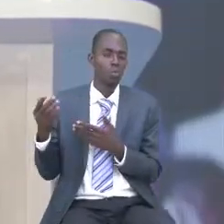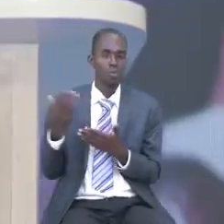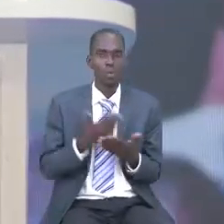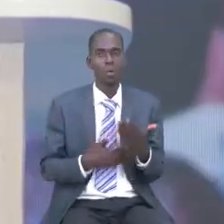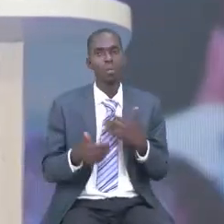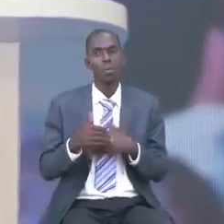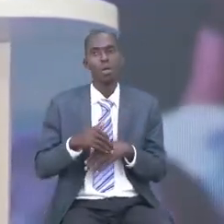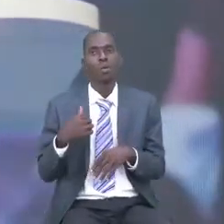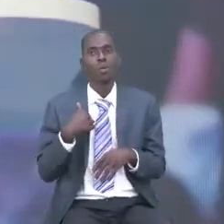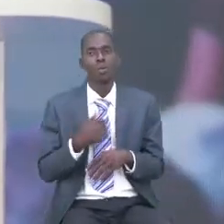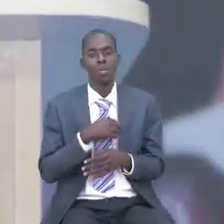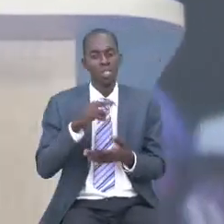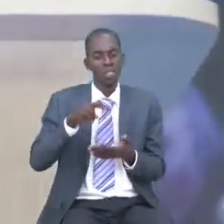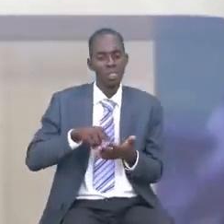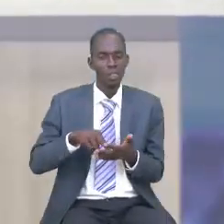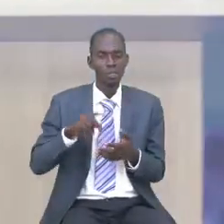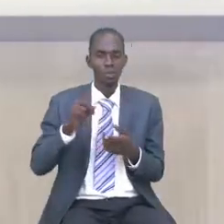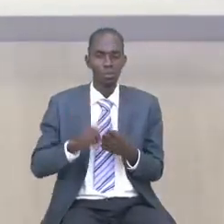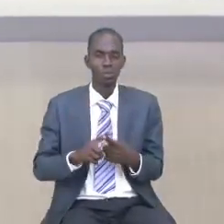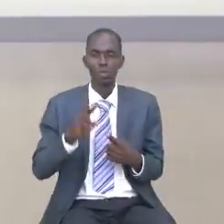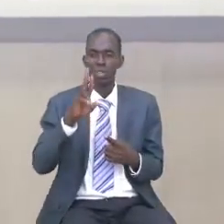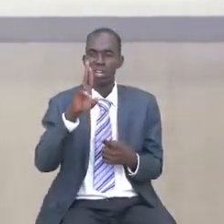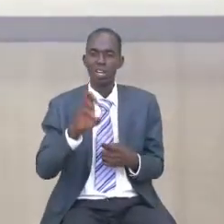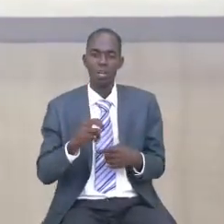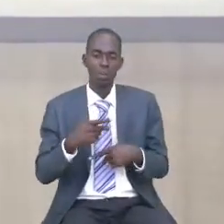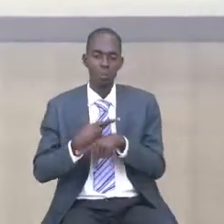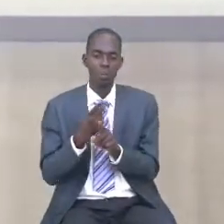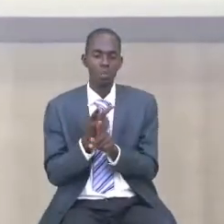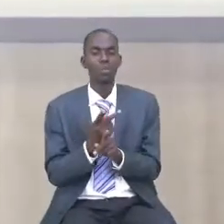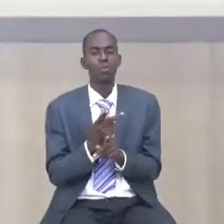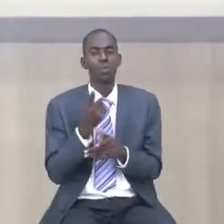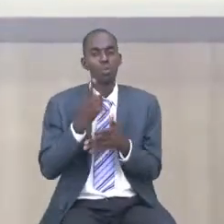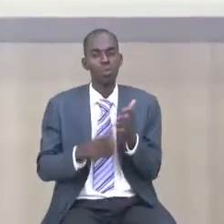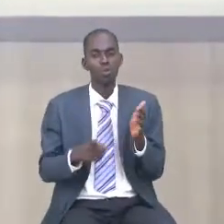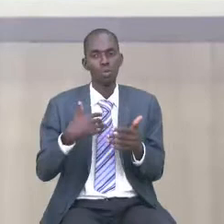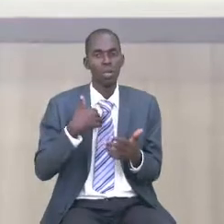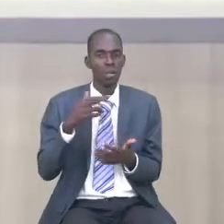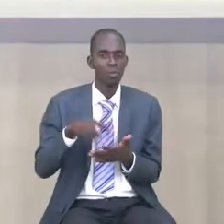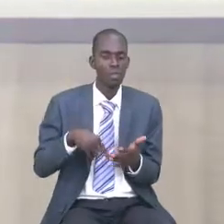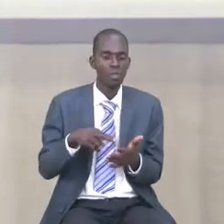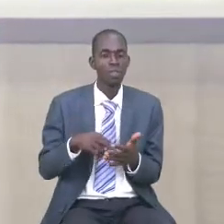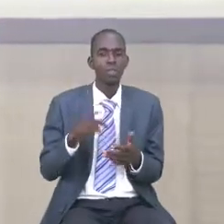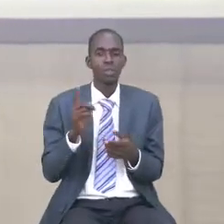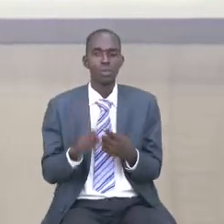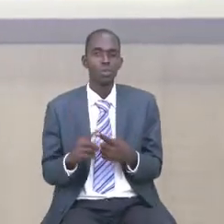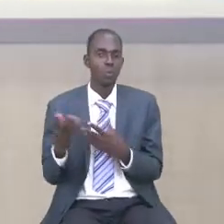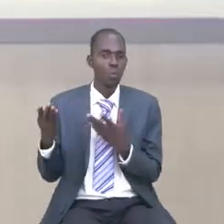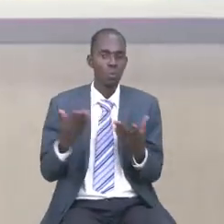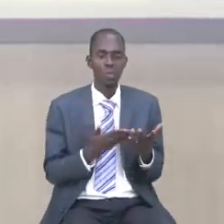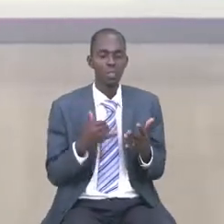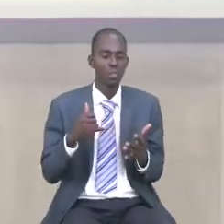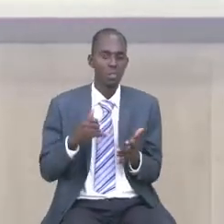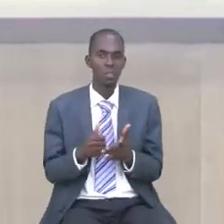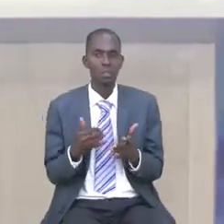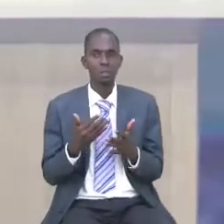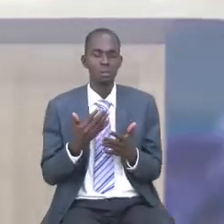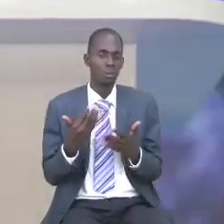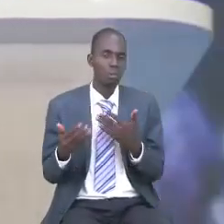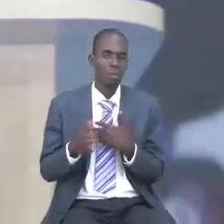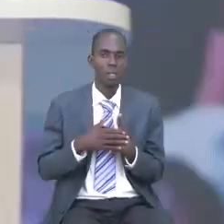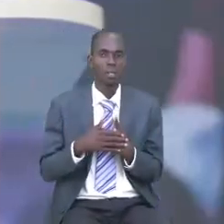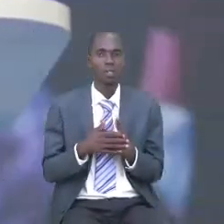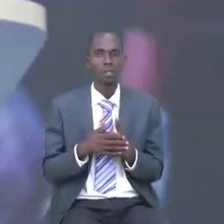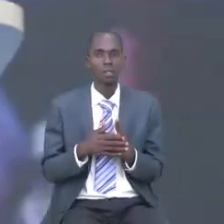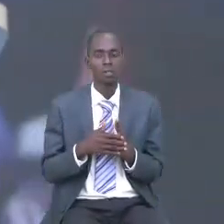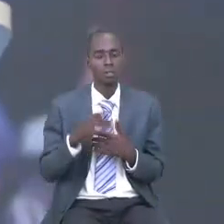reproduce. To reproduce what you have read, to put it on paper again, to write it from memory. We